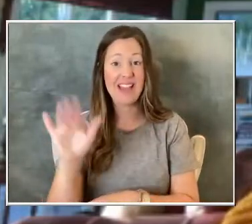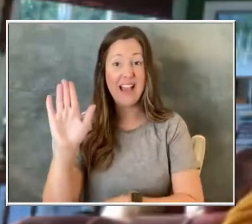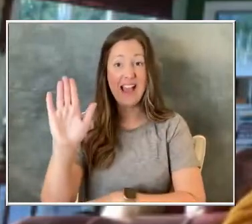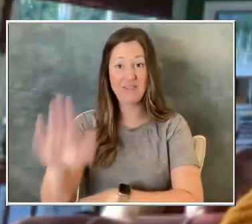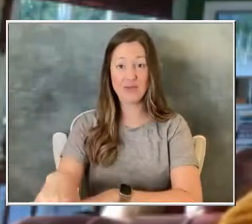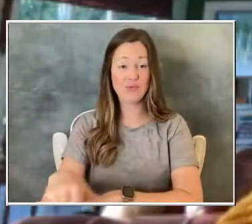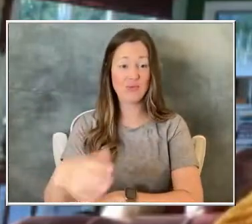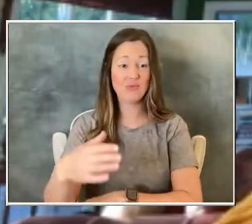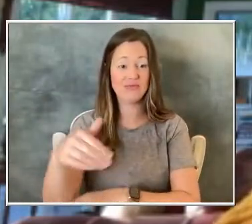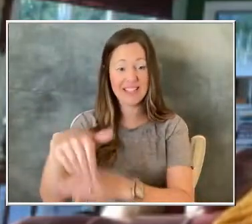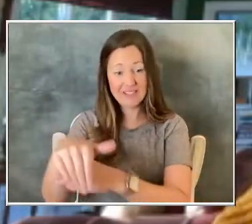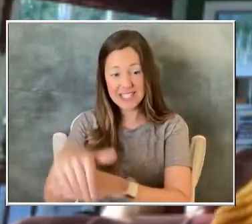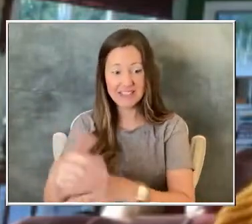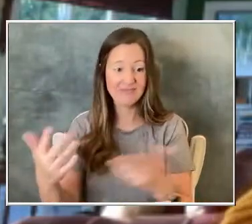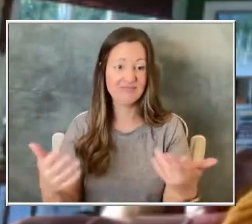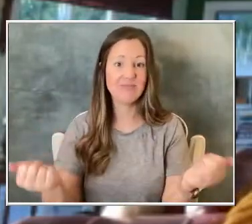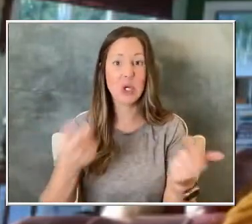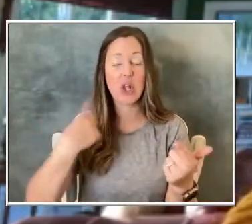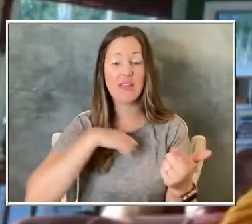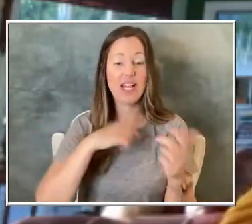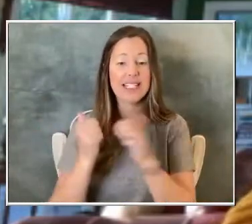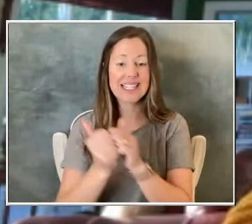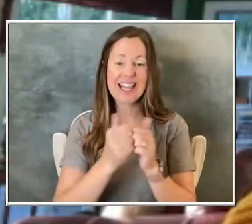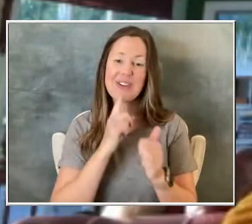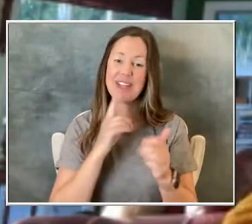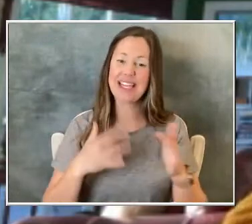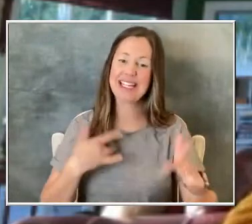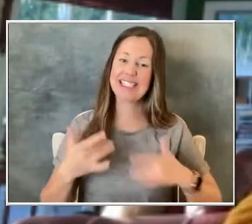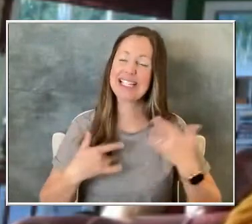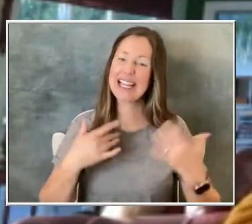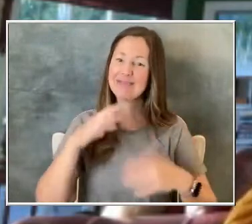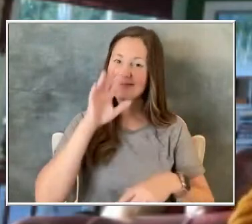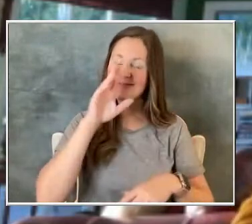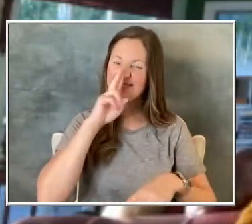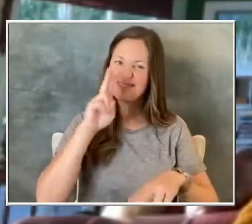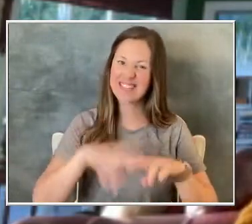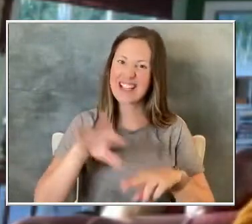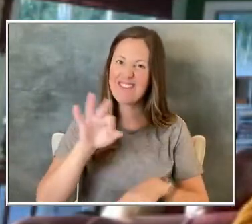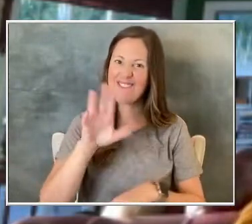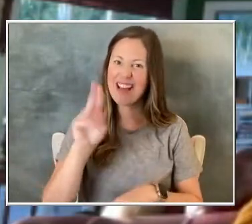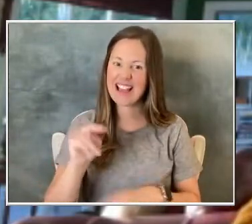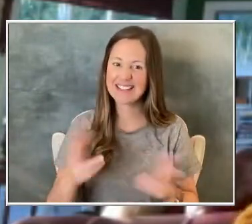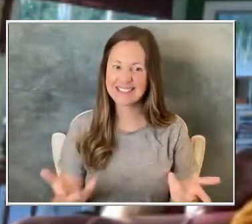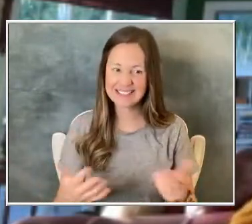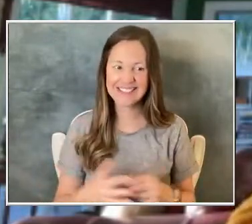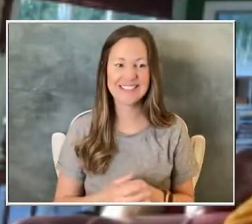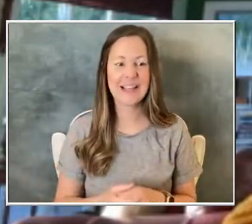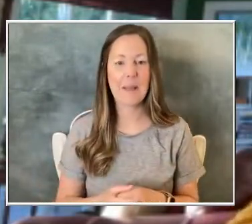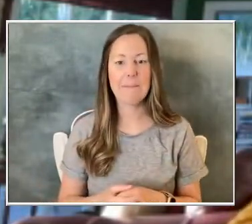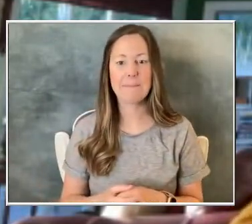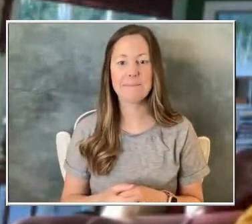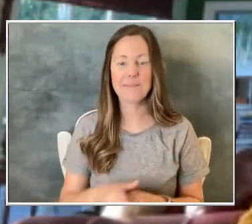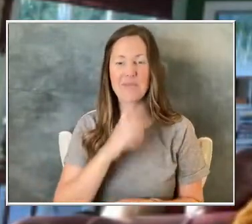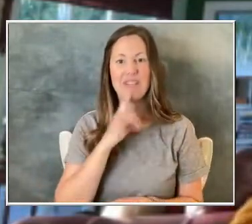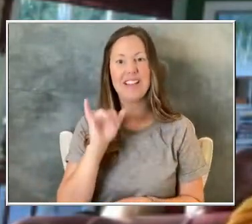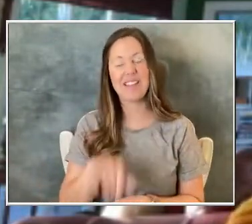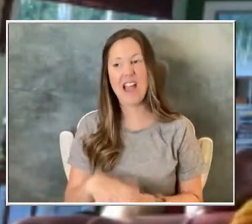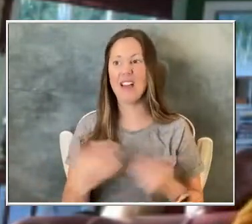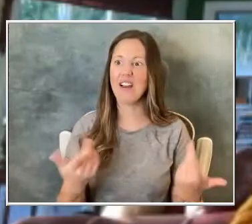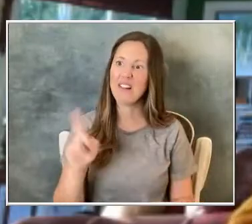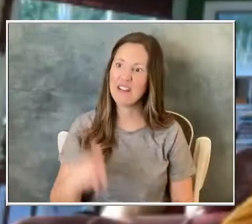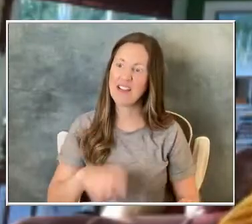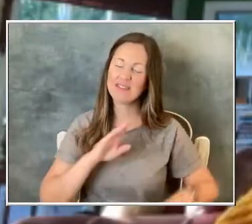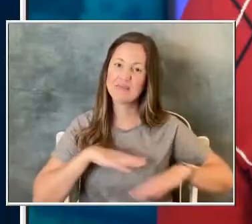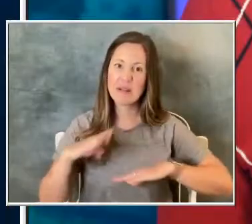a little bit of the evening spent together. It's so exciting that the chore of getting mammogram done is just